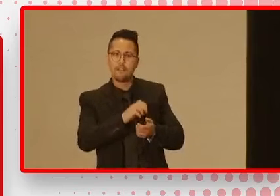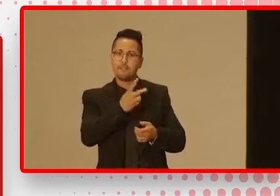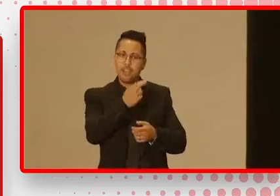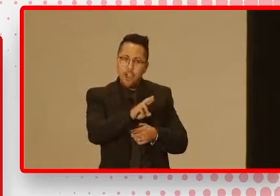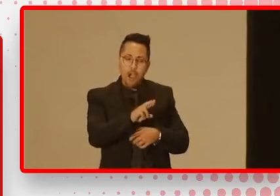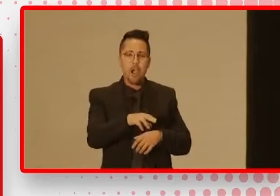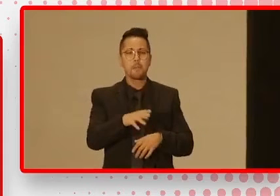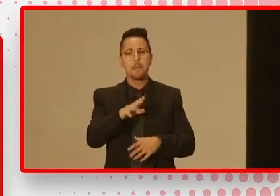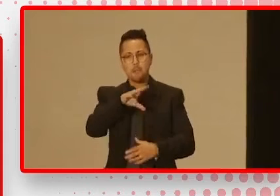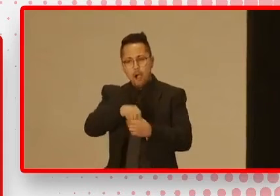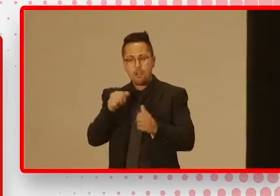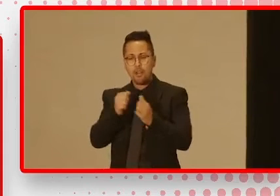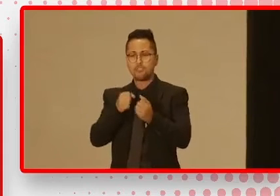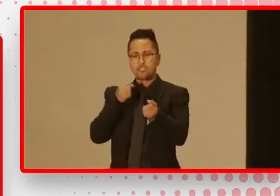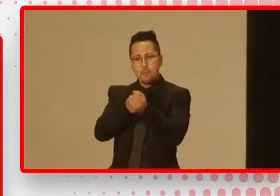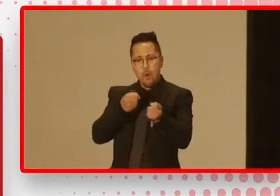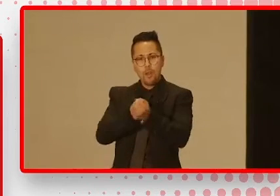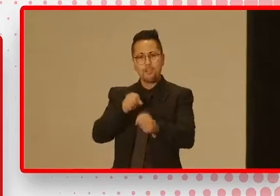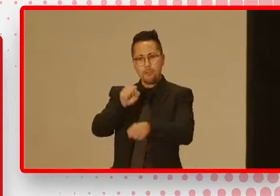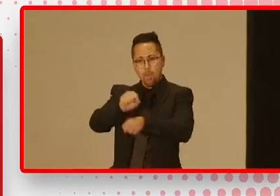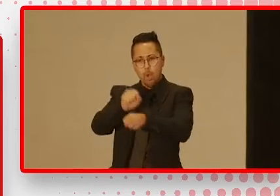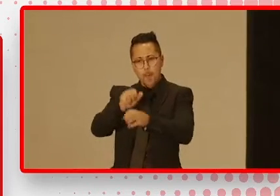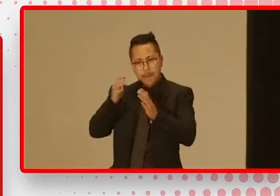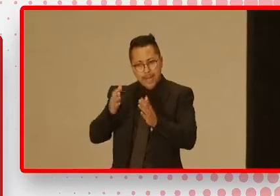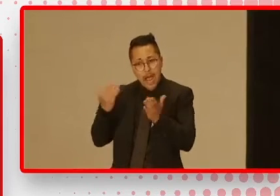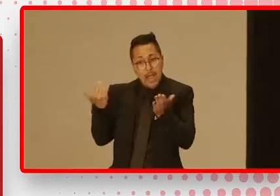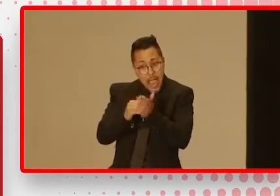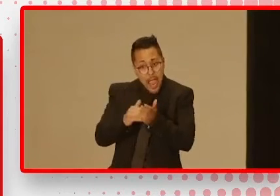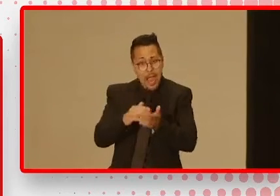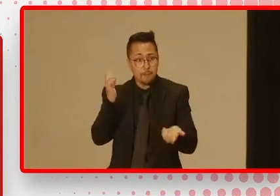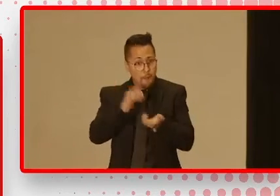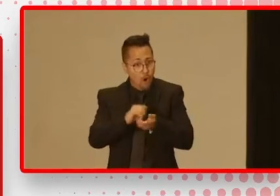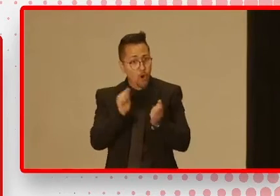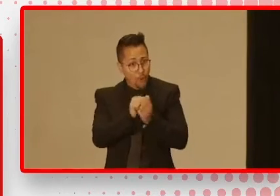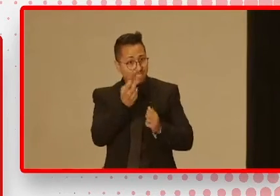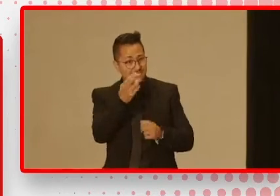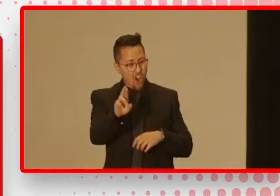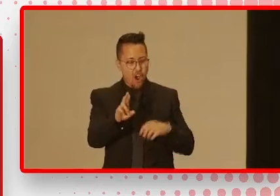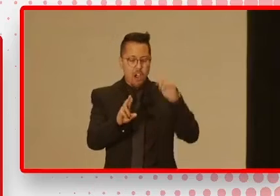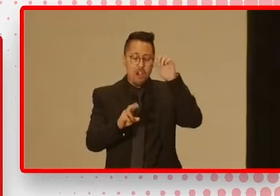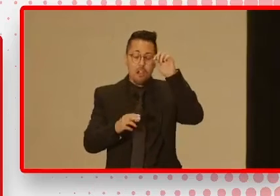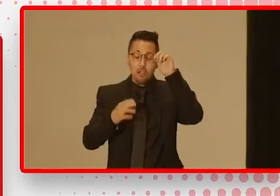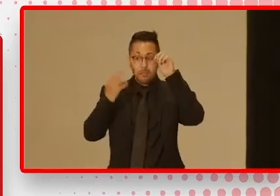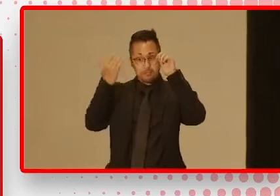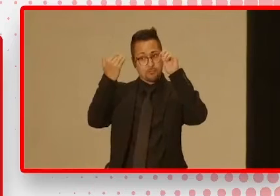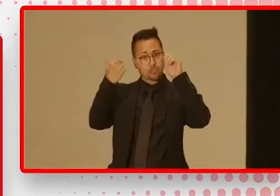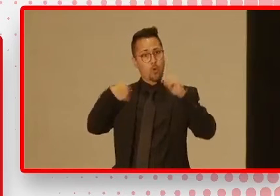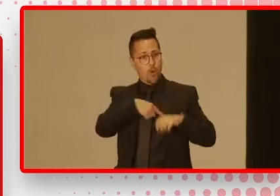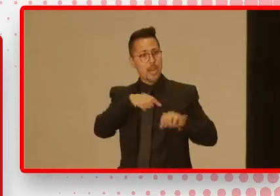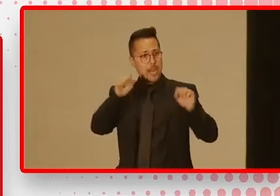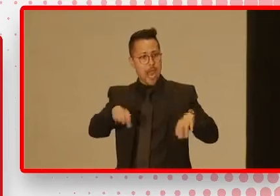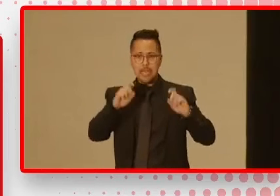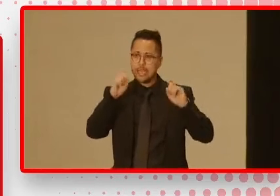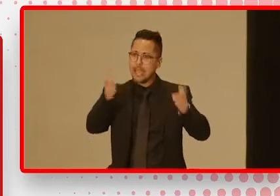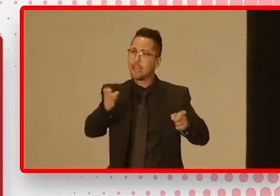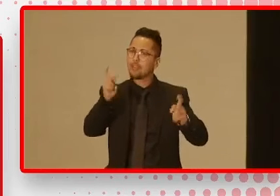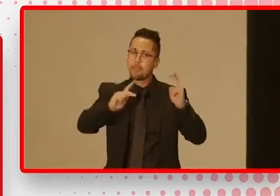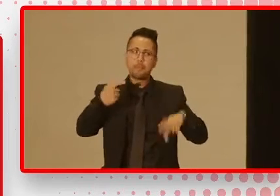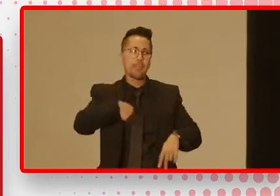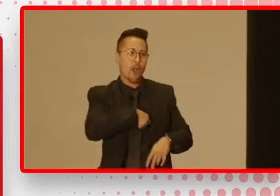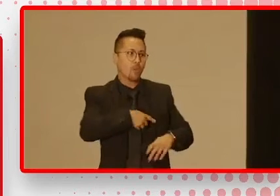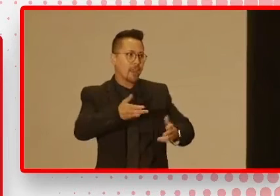supportive employment again, and partner with you all so that we can give the individuals we serve